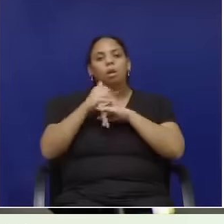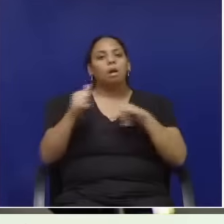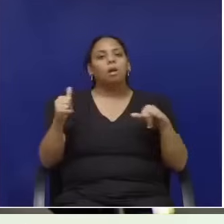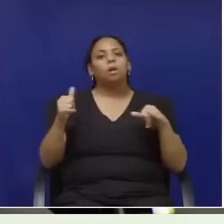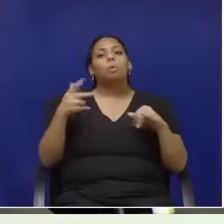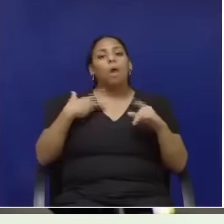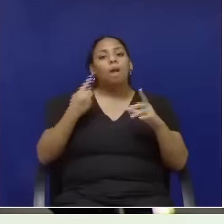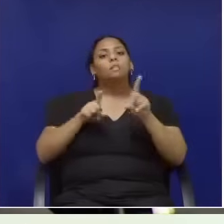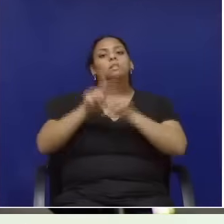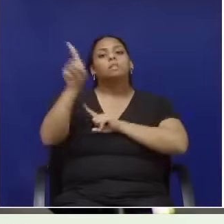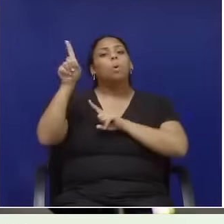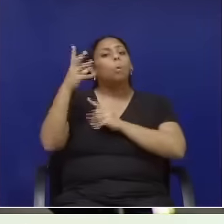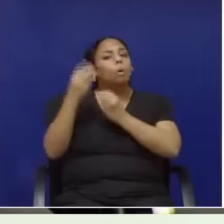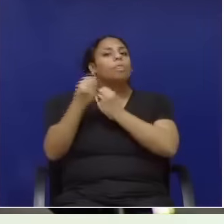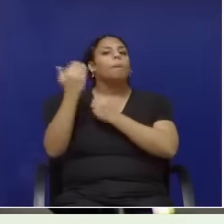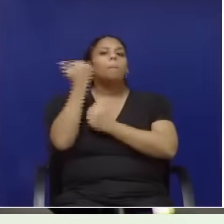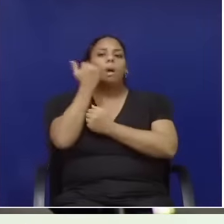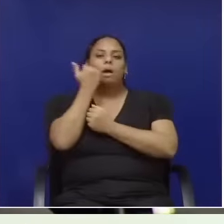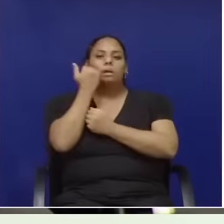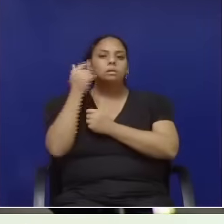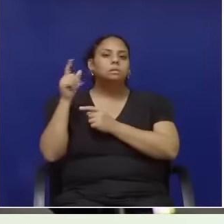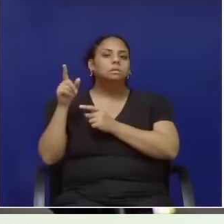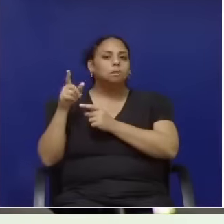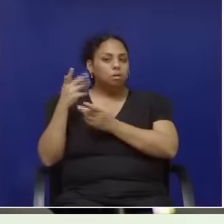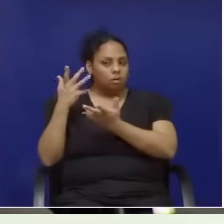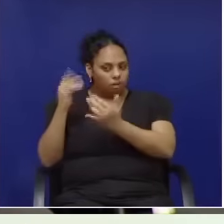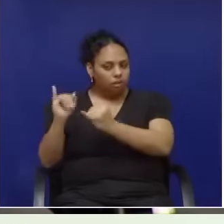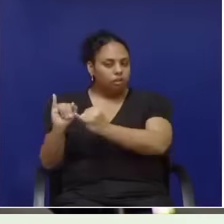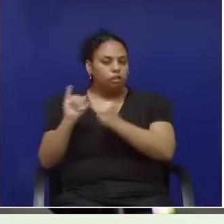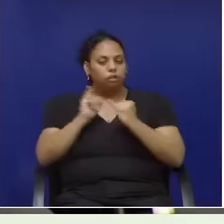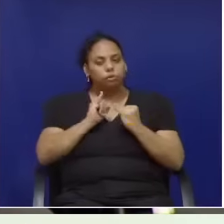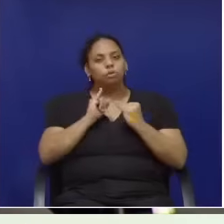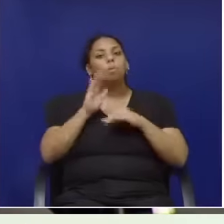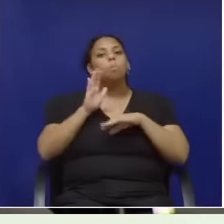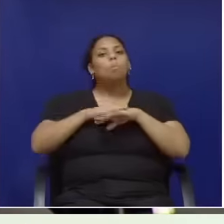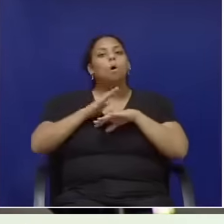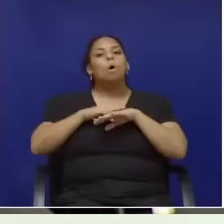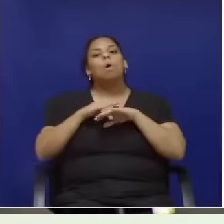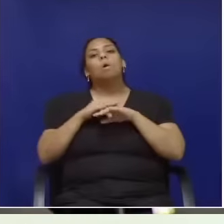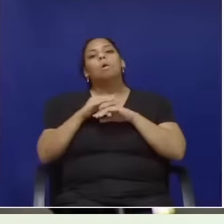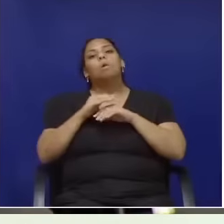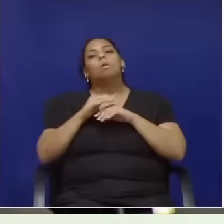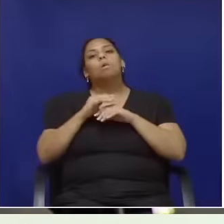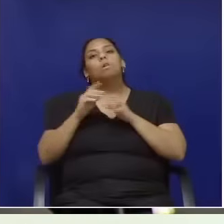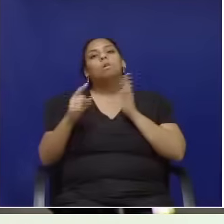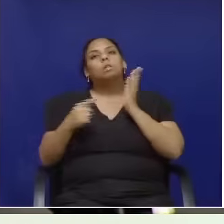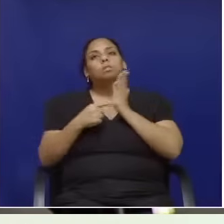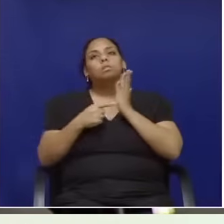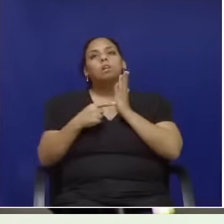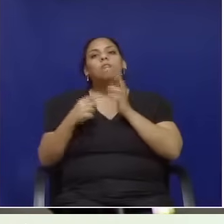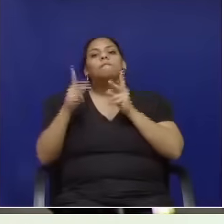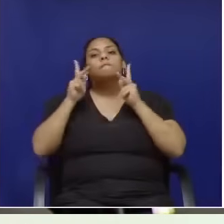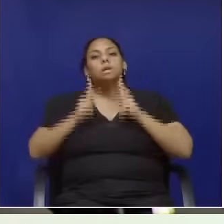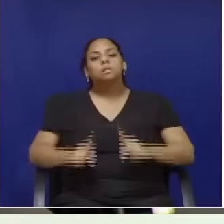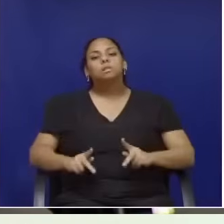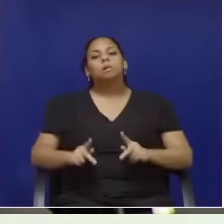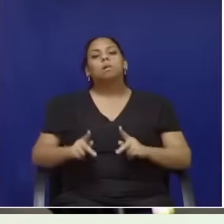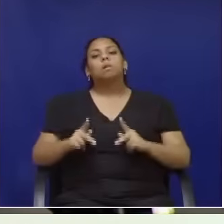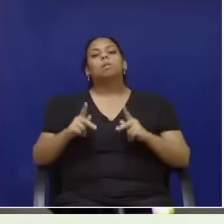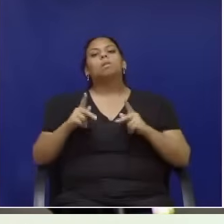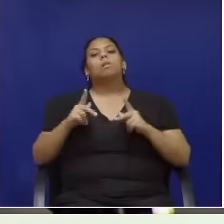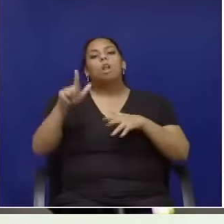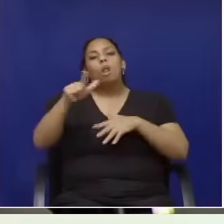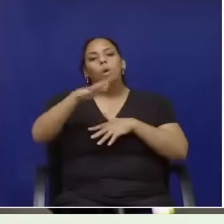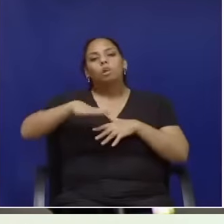with the banks to potentially also introduce a more streamlined model to these physical locations abroad. So indeed, Chair,